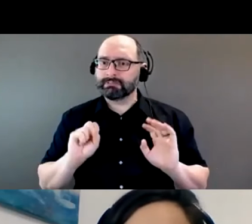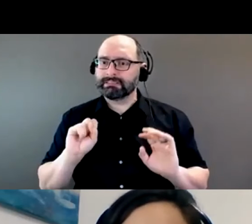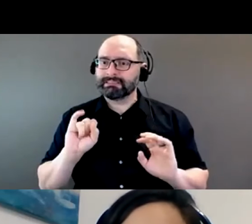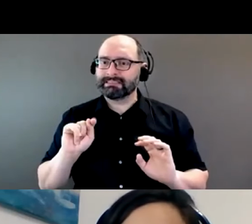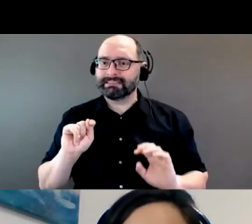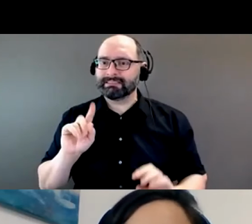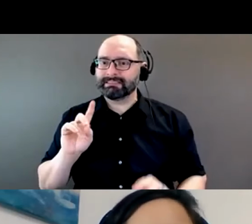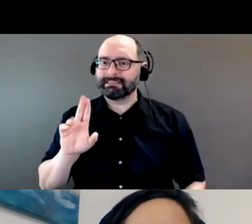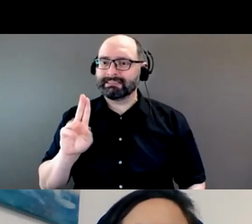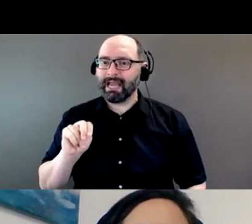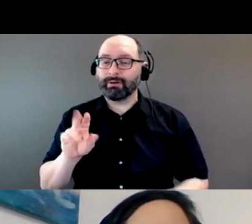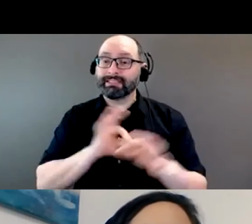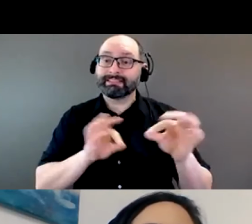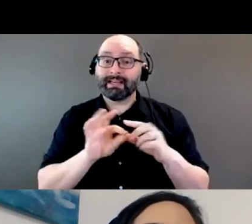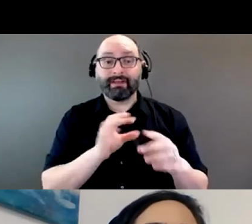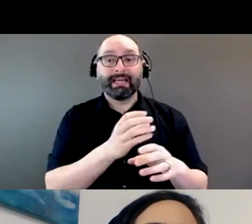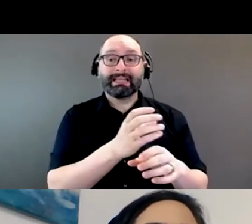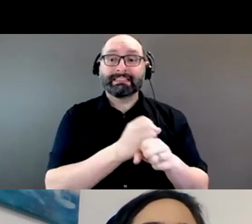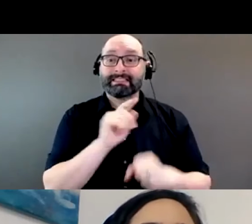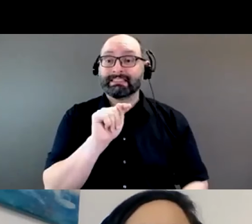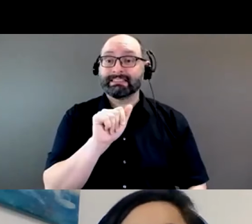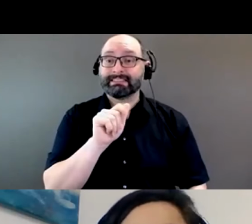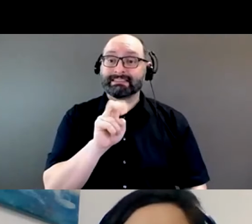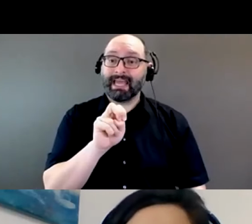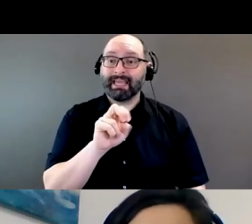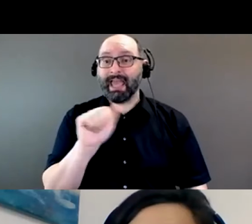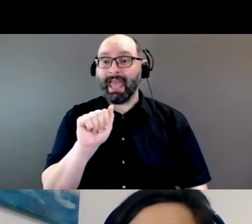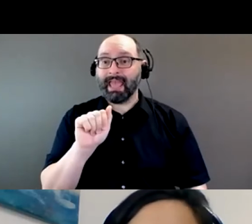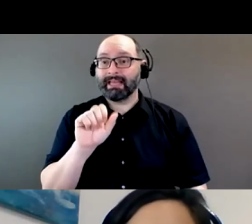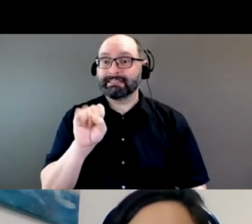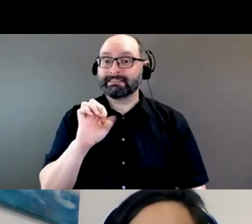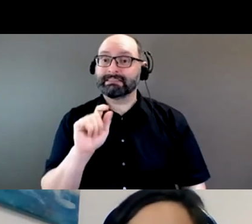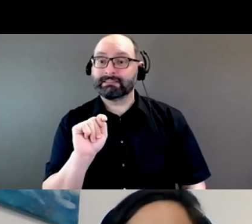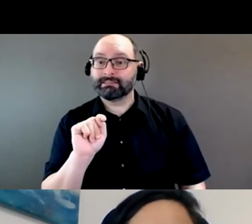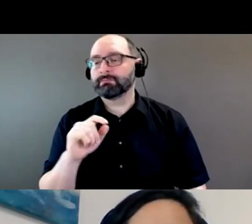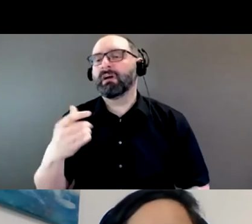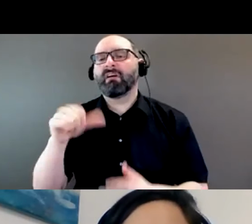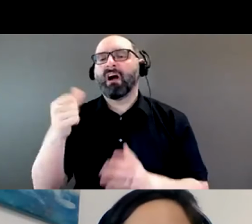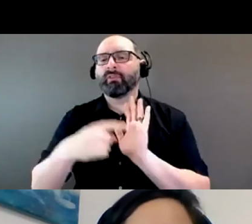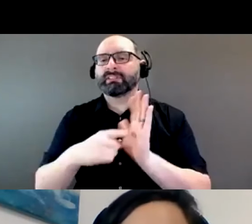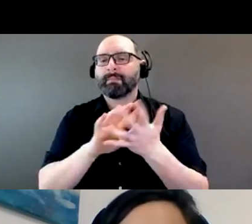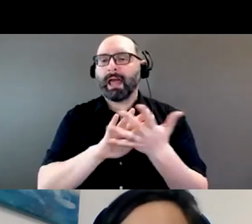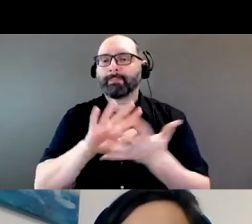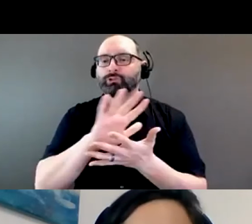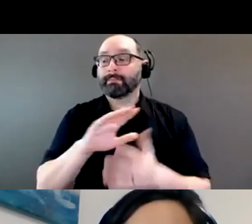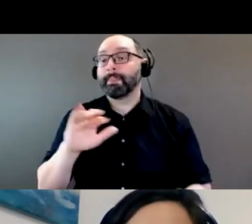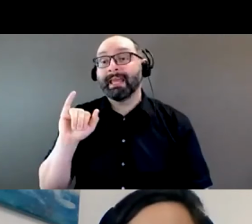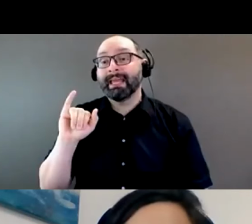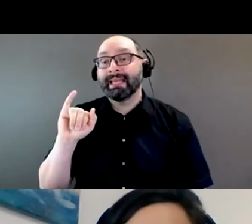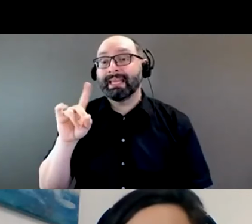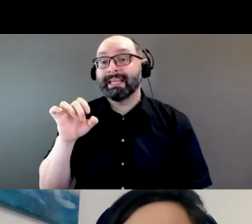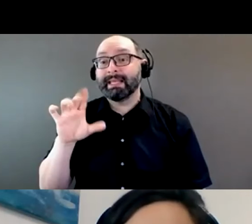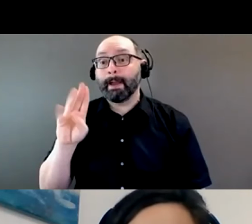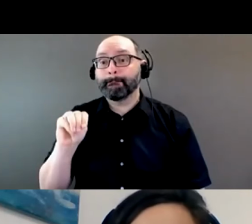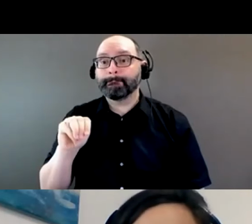to understand. Another example of a more abstract sentence might be, idioms that we know of, like it's